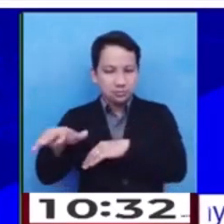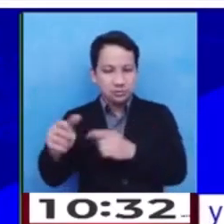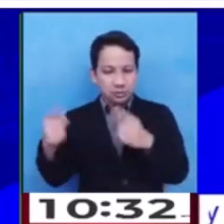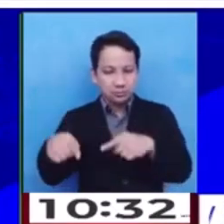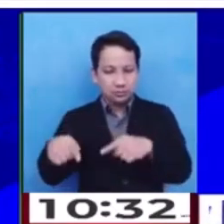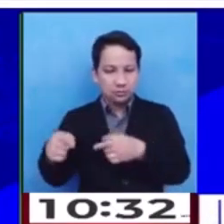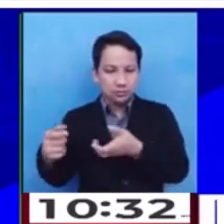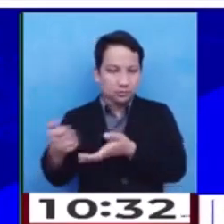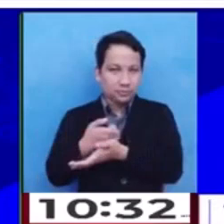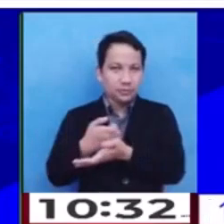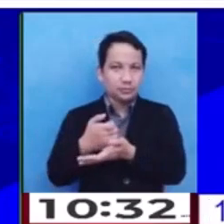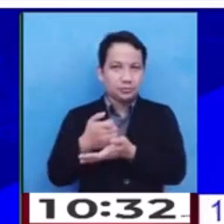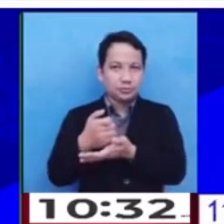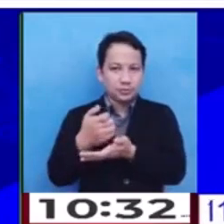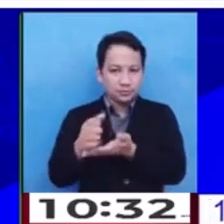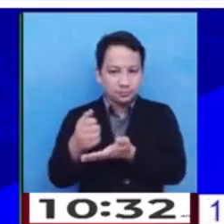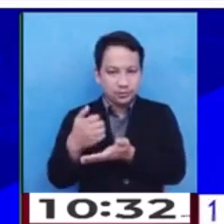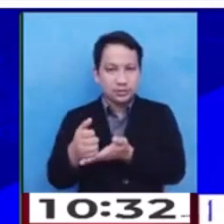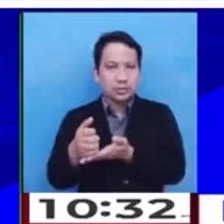and investment